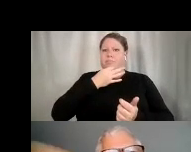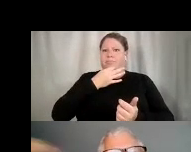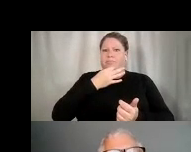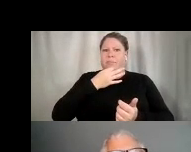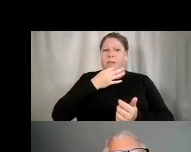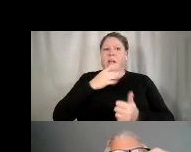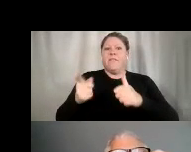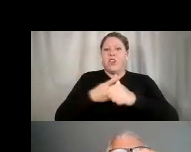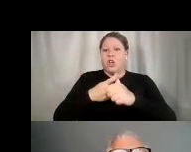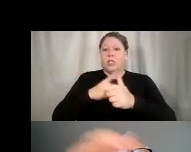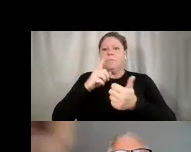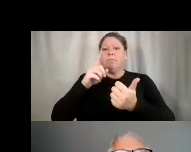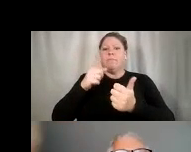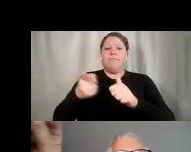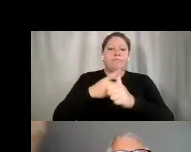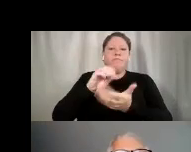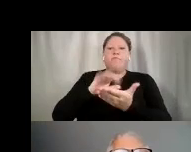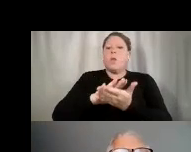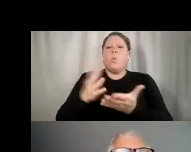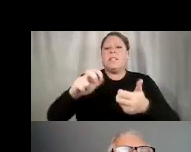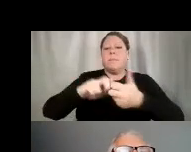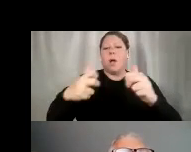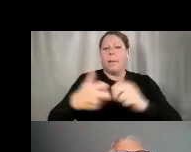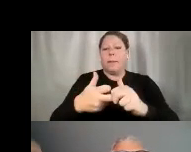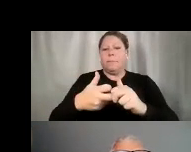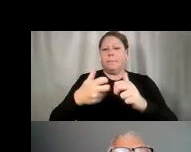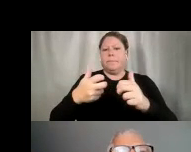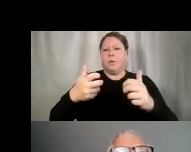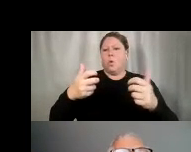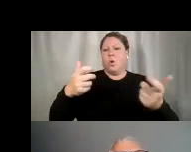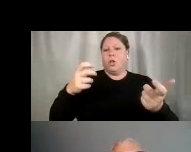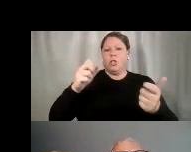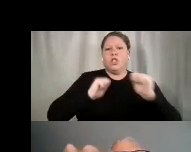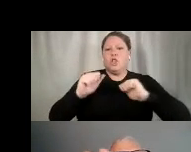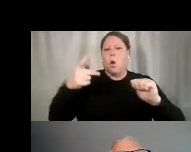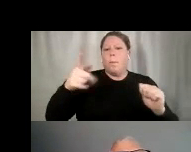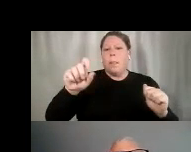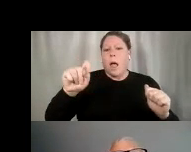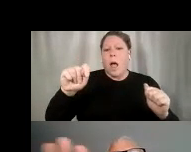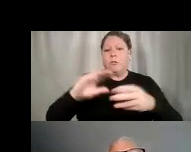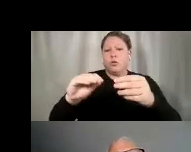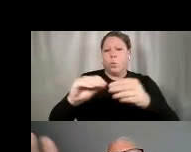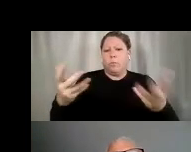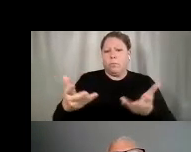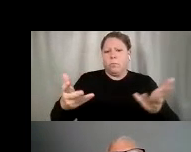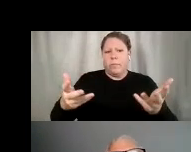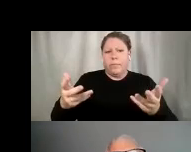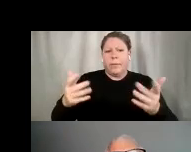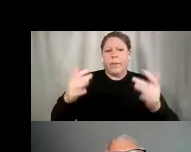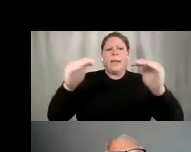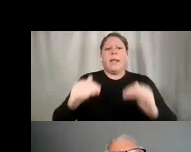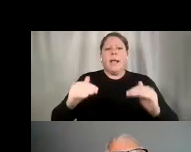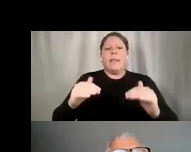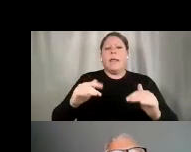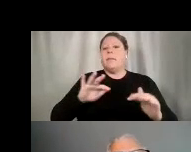the idea, or first he'd write down the problem or the theme of the show or the plot. And then he would go and do something mildly